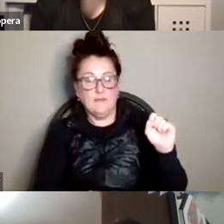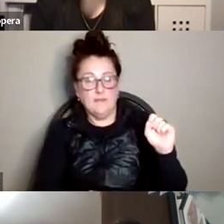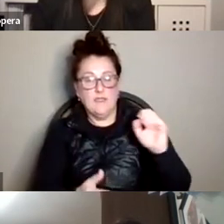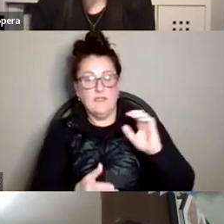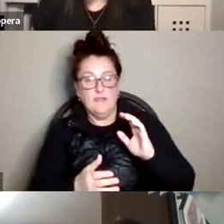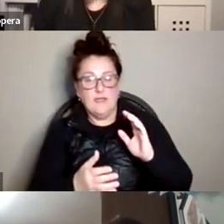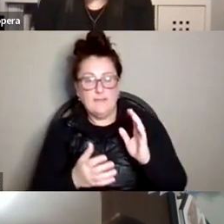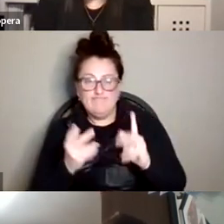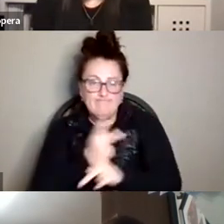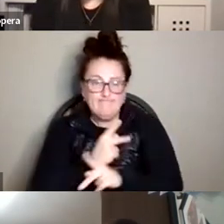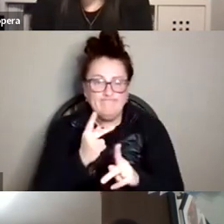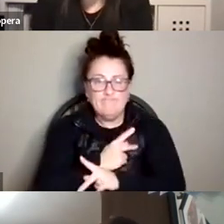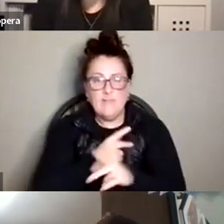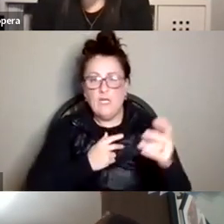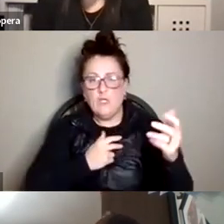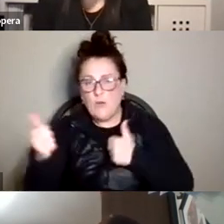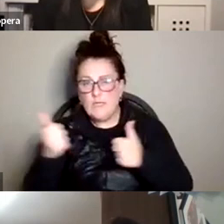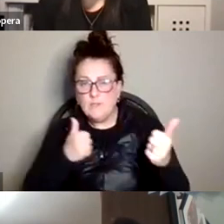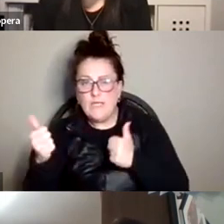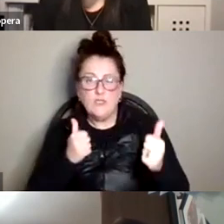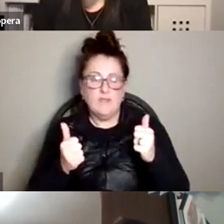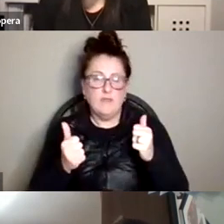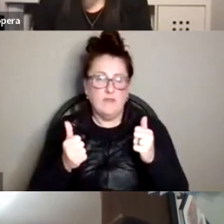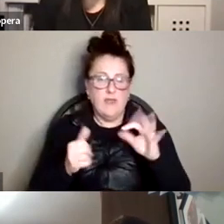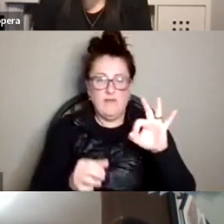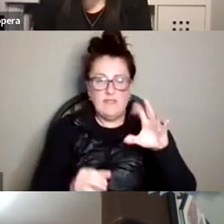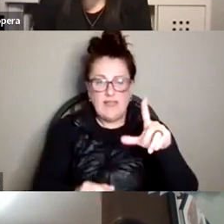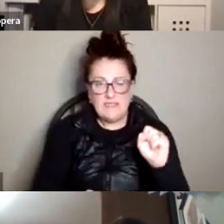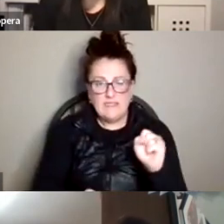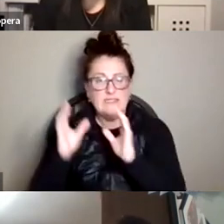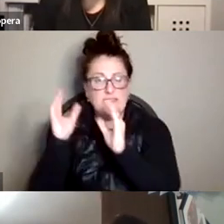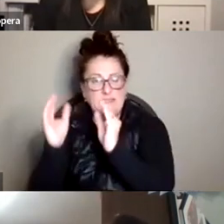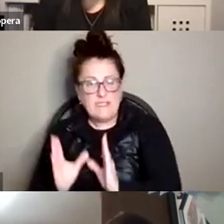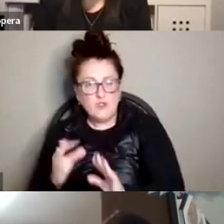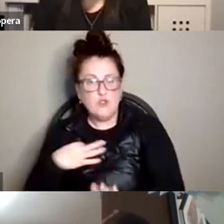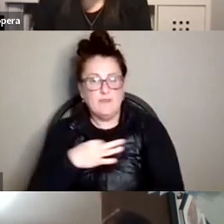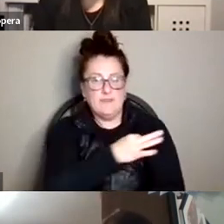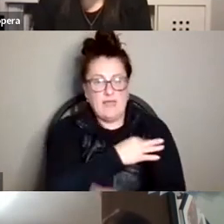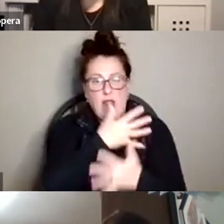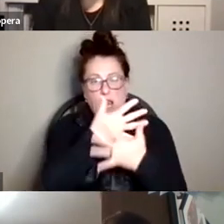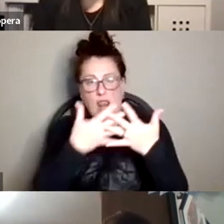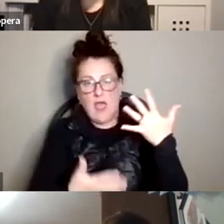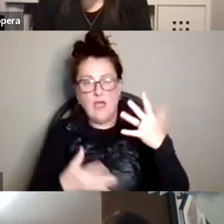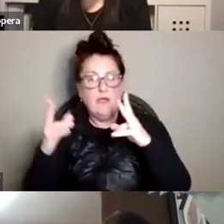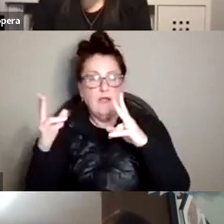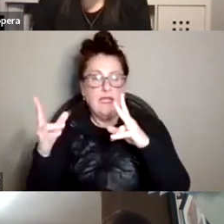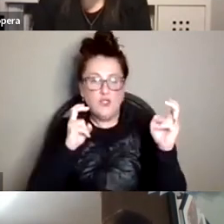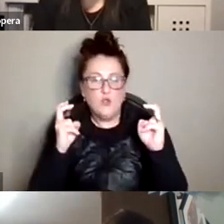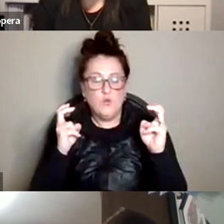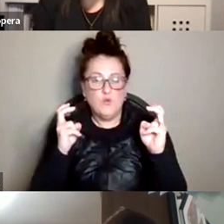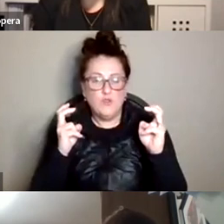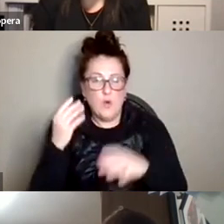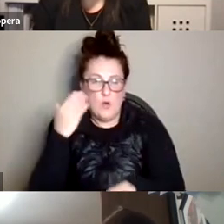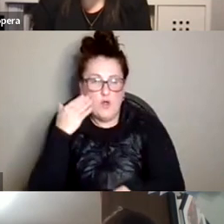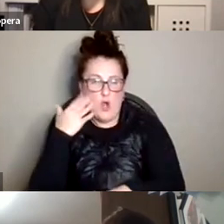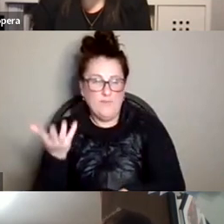navigate transportation, facilities, teachers, staff, all of those different issues that I think a lot of us know what